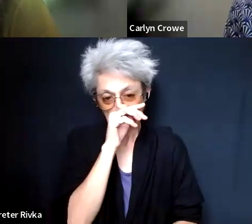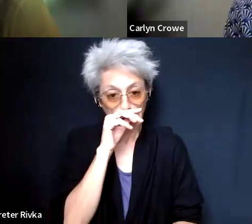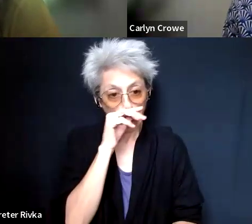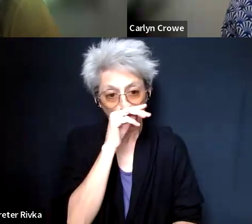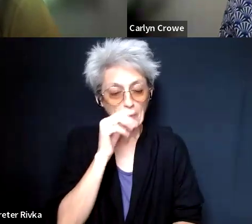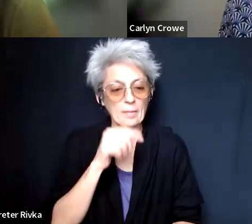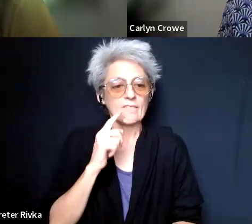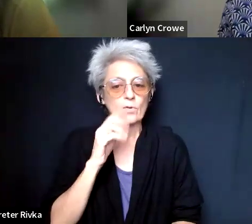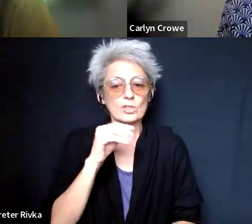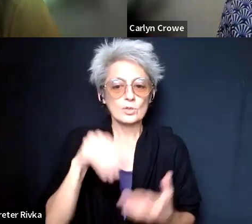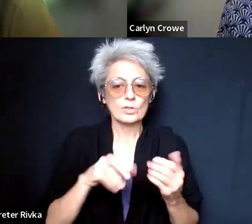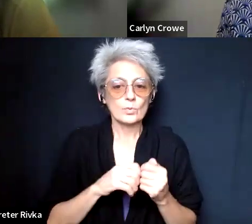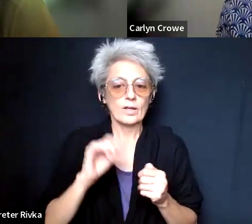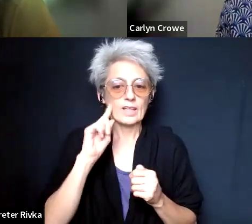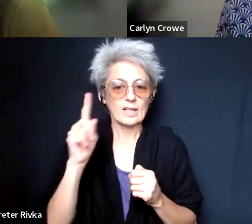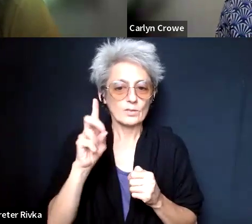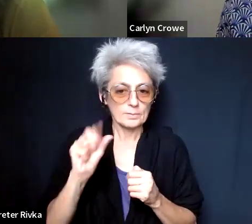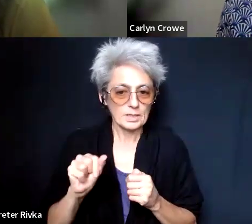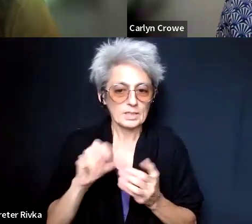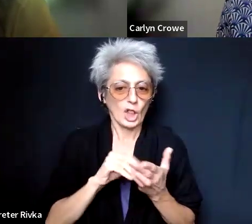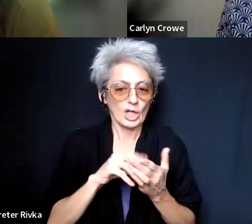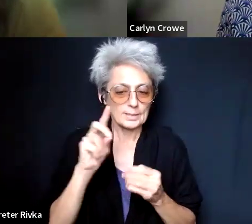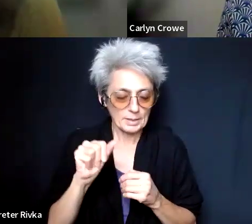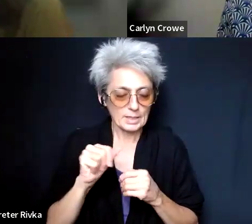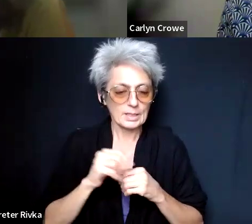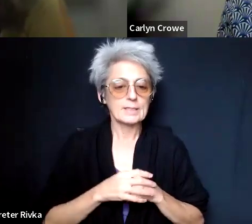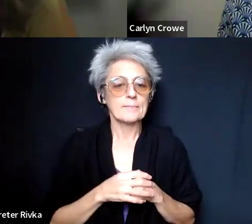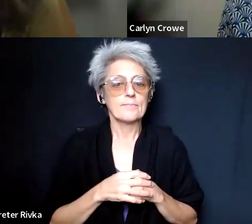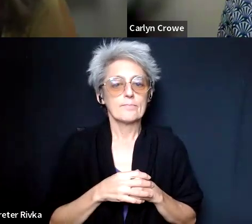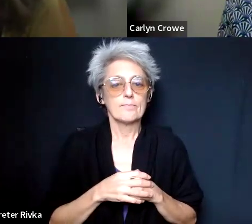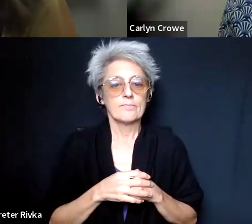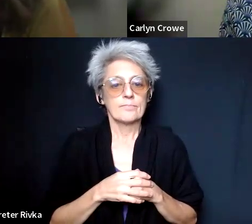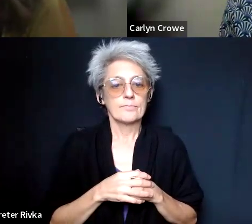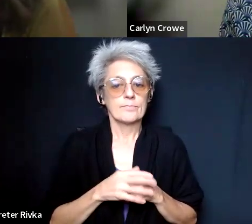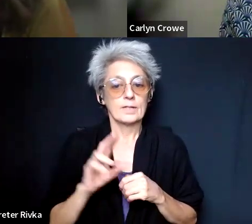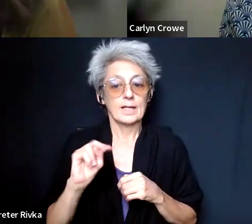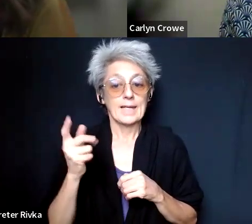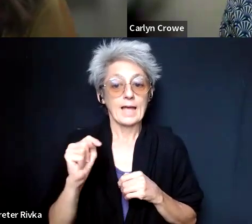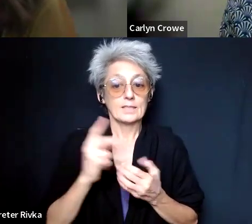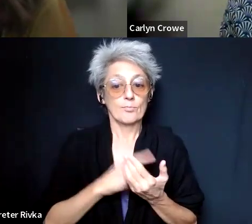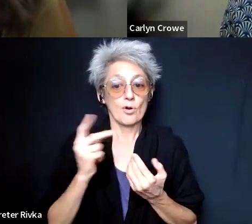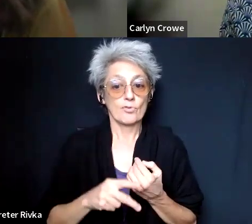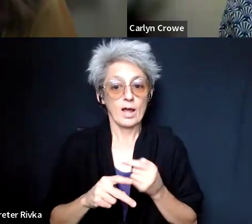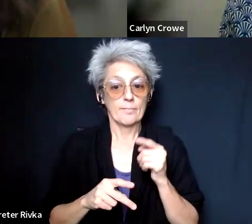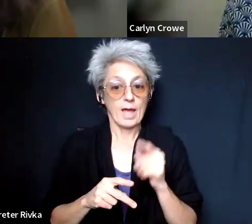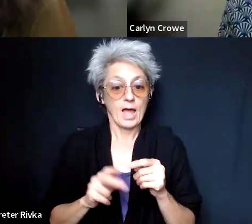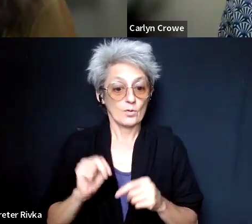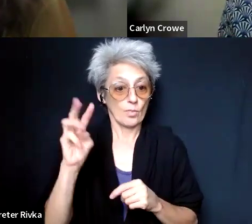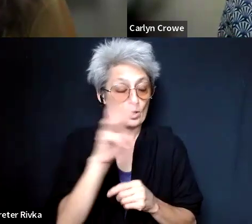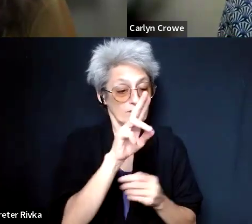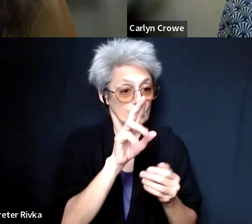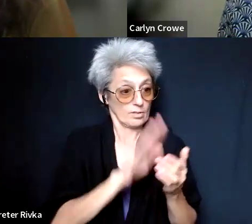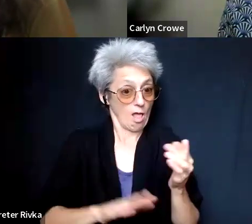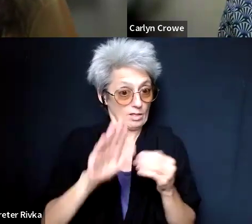intellectual disabilities and learning disabilities. And the NEXT program at Northwestern is helping to